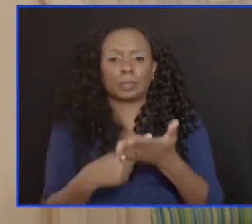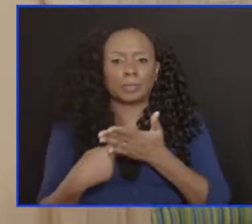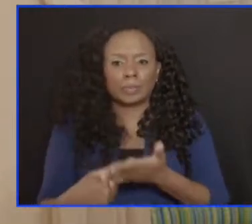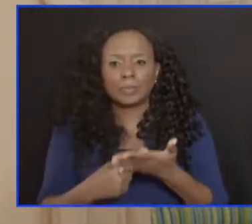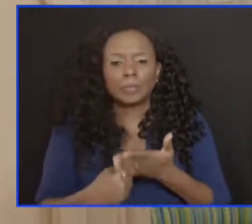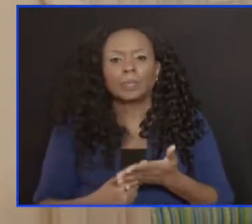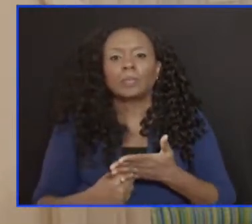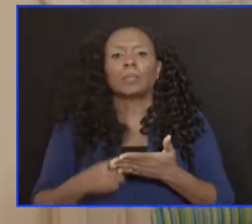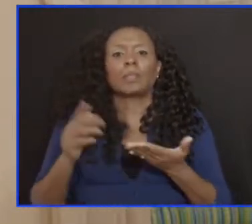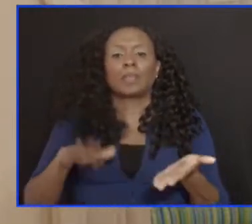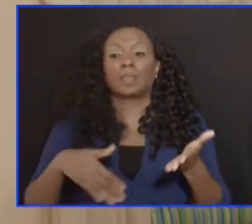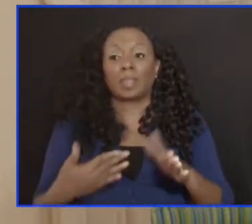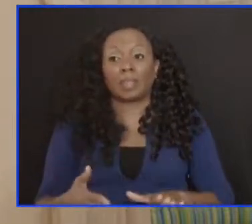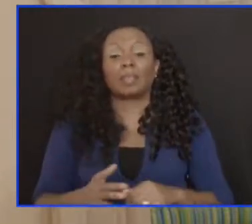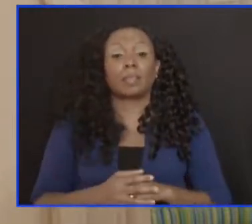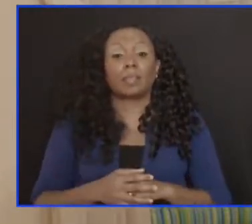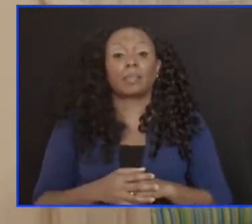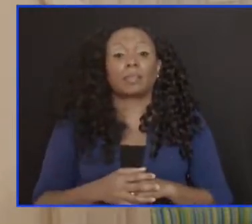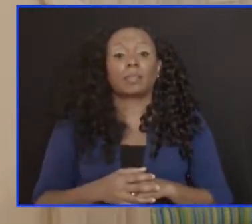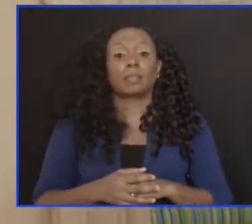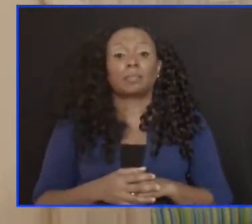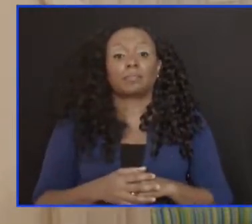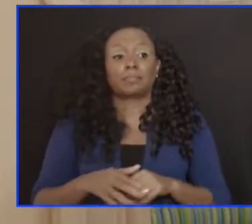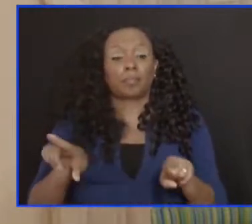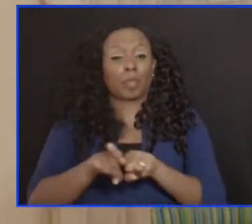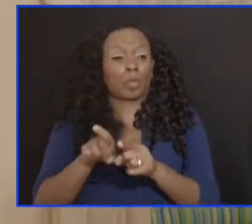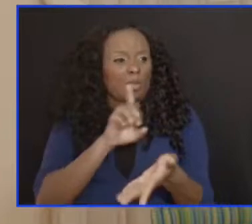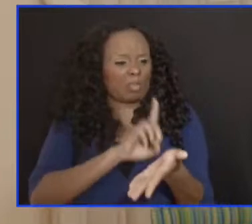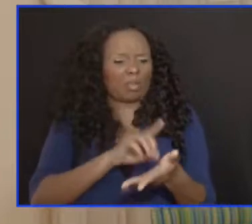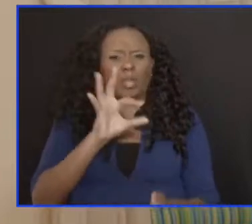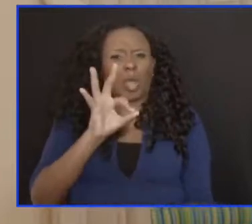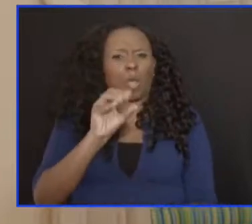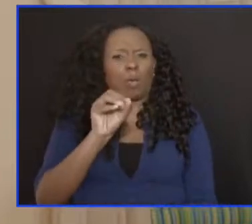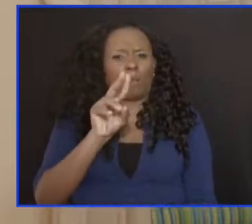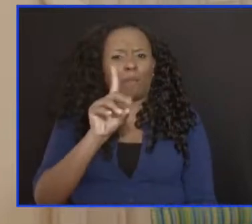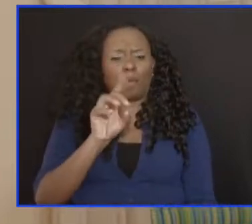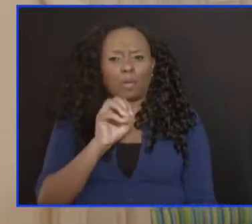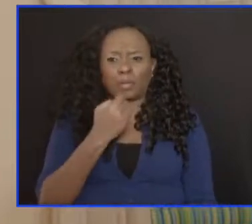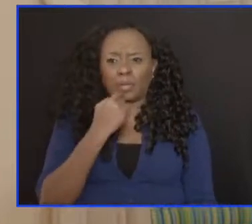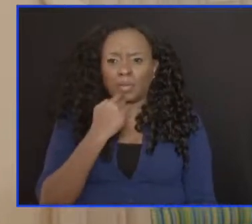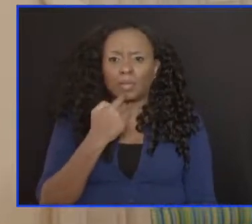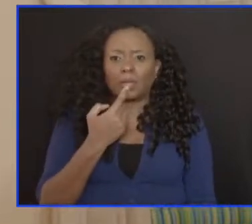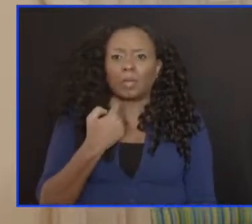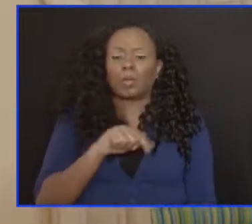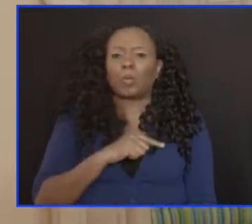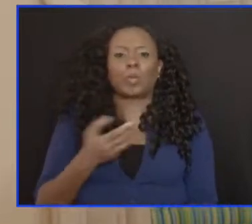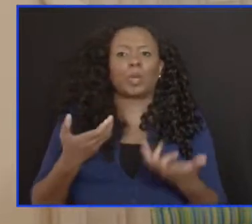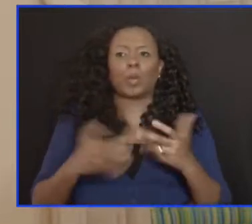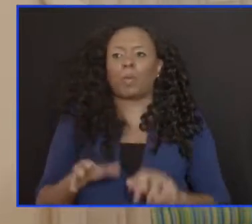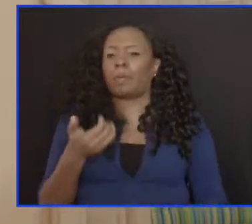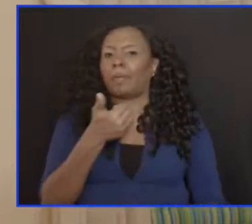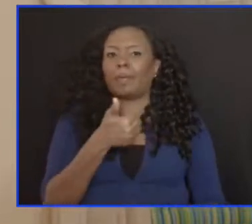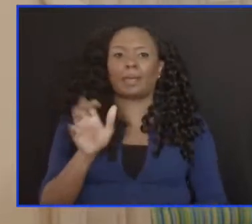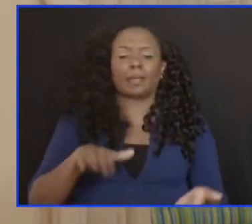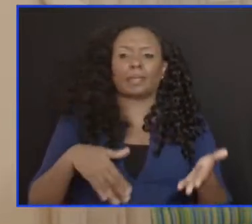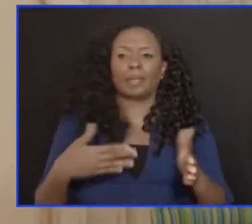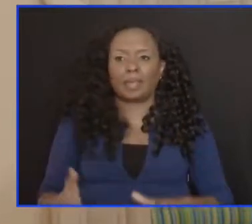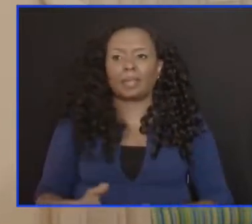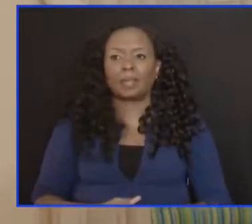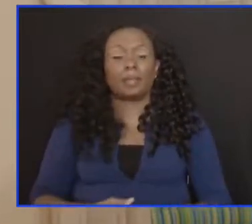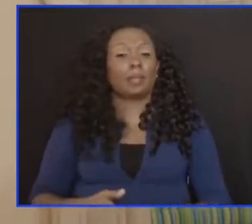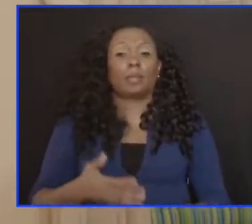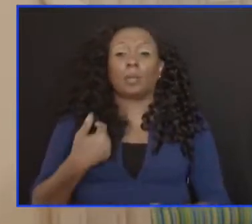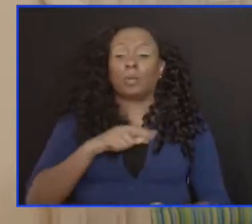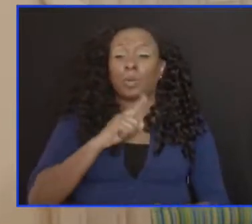seeing. Dr. Forde did also say, and this is something that we've said repeatedly, we do not like any death. So one death is one death too